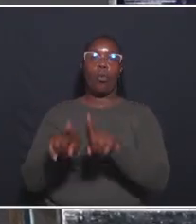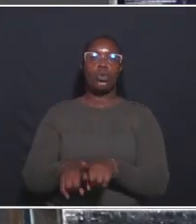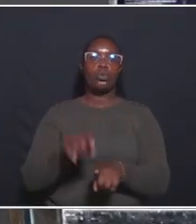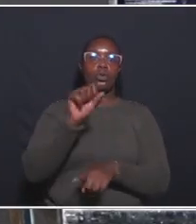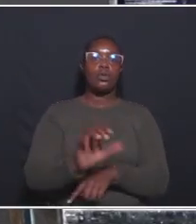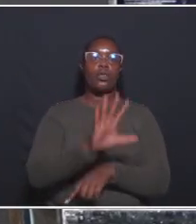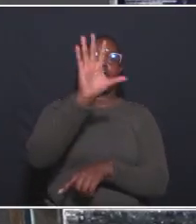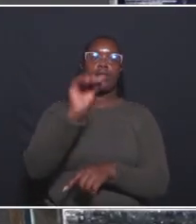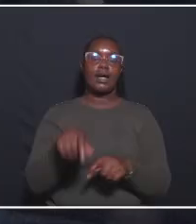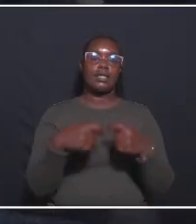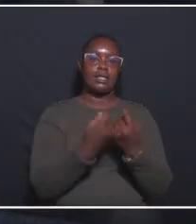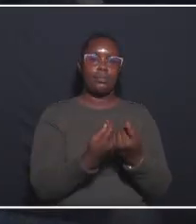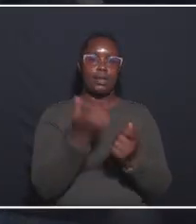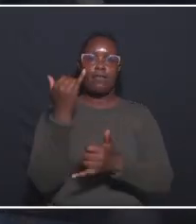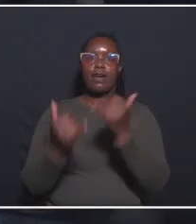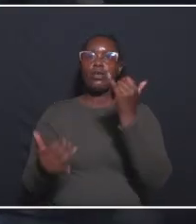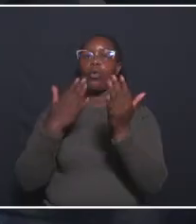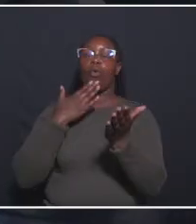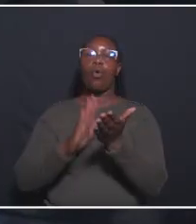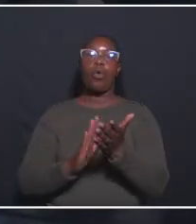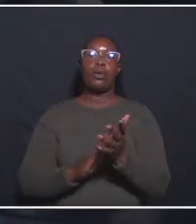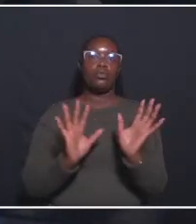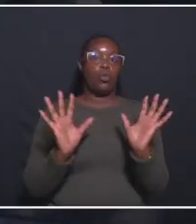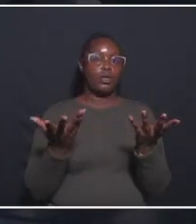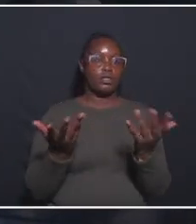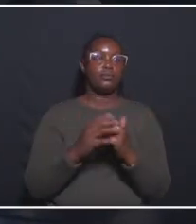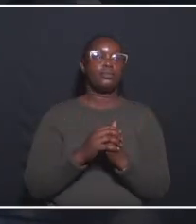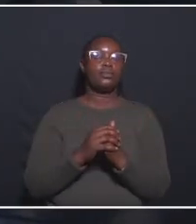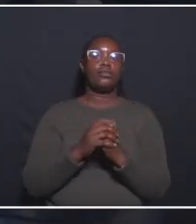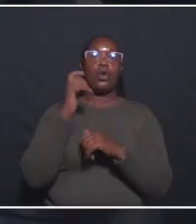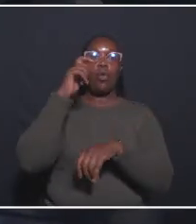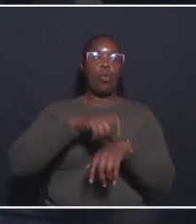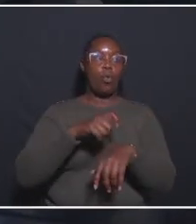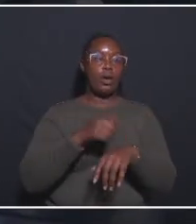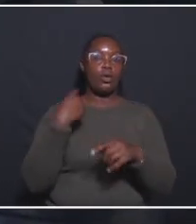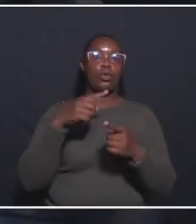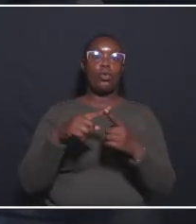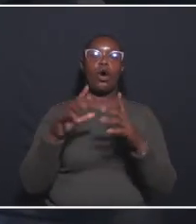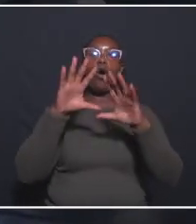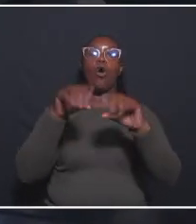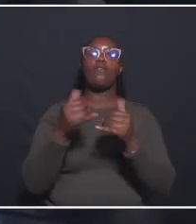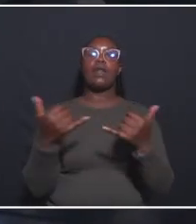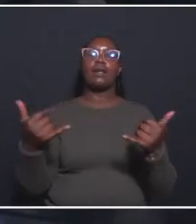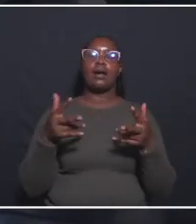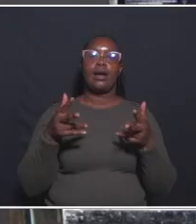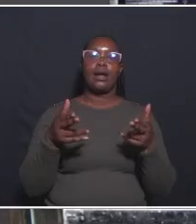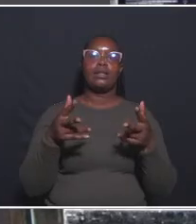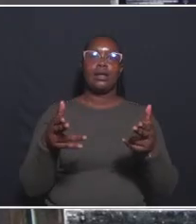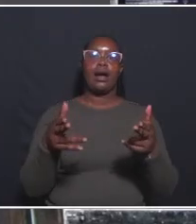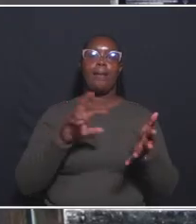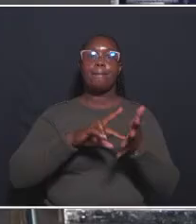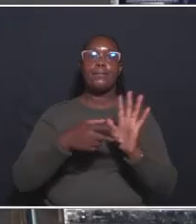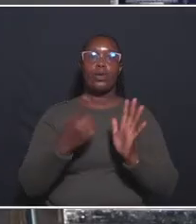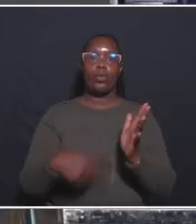final comment about Sugar is that when you're an offline editor, it doesn't mean you